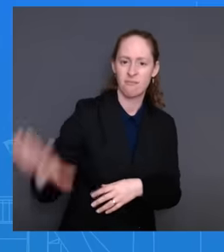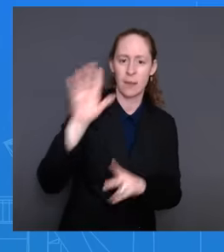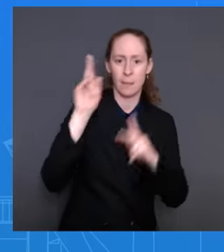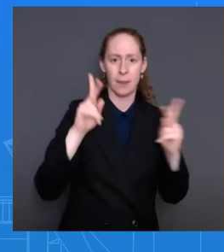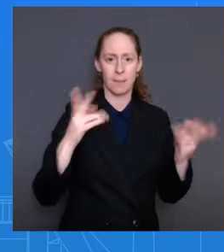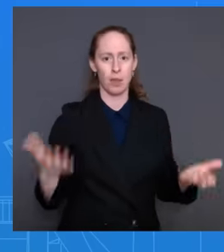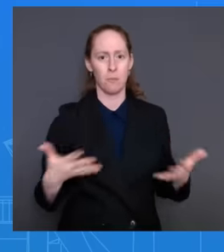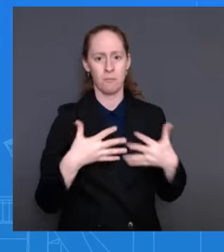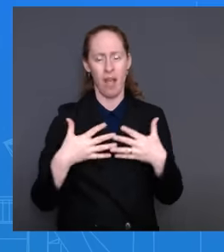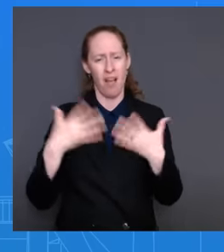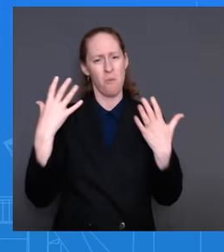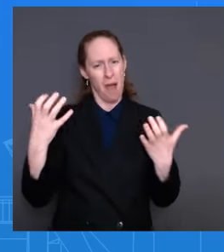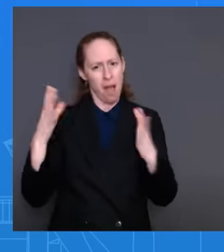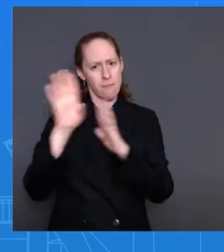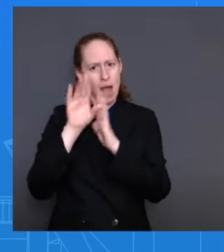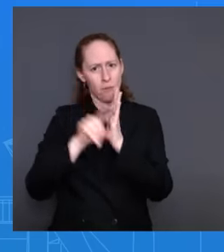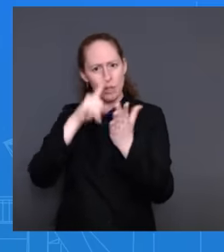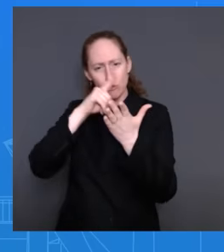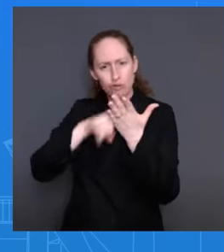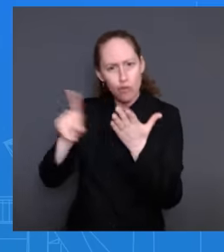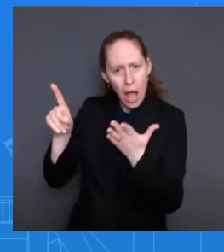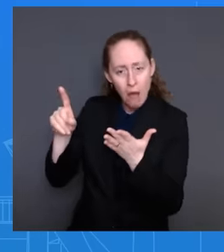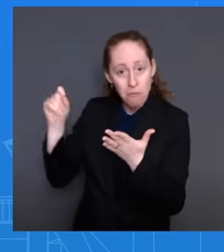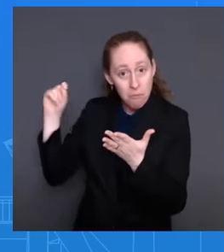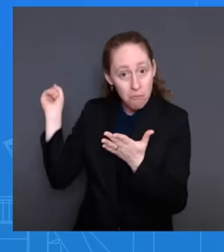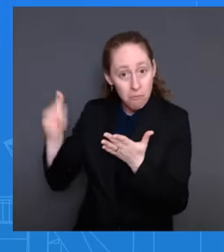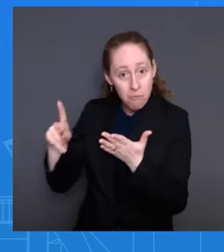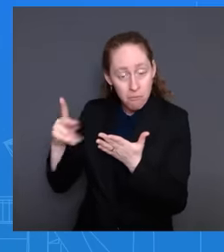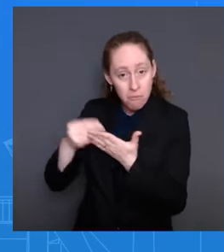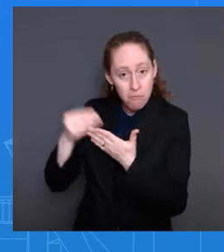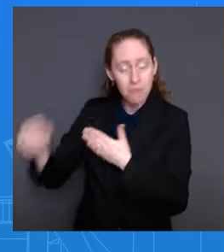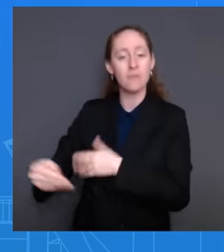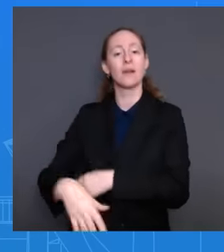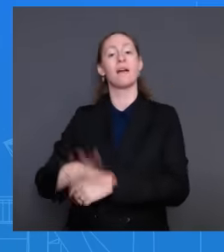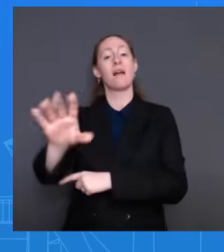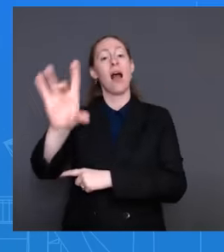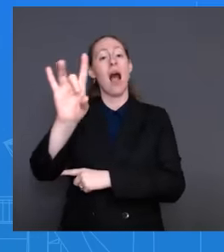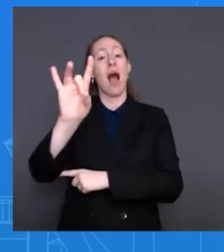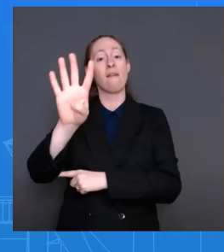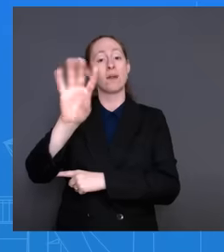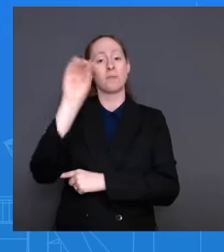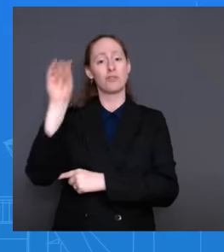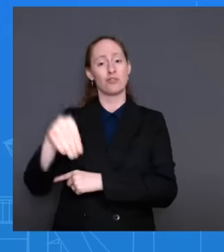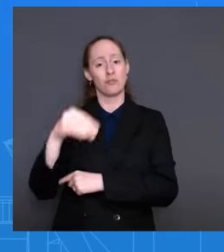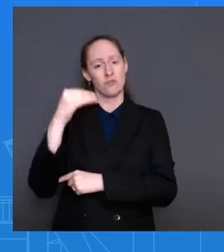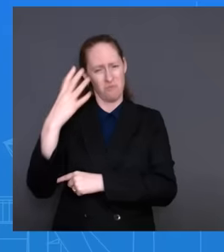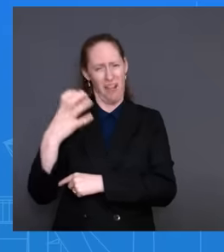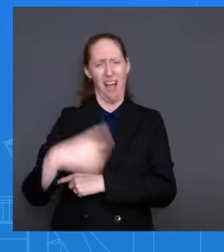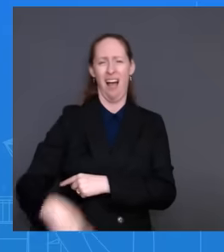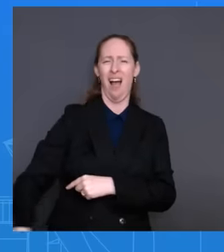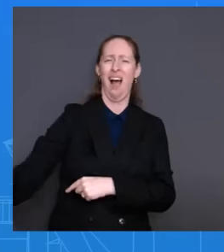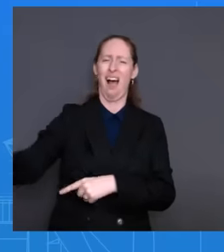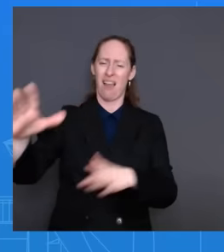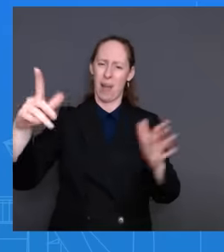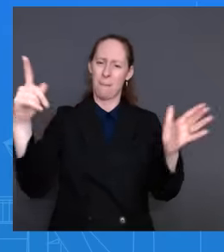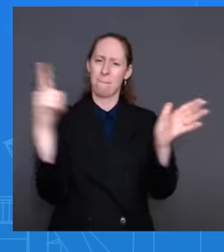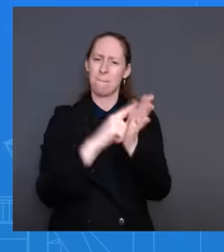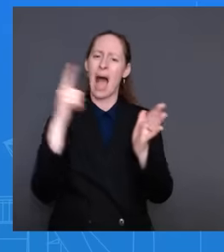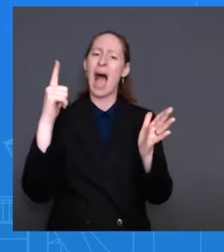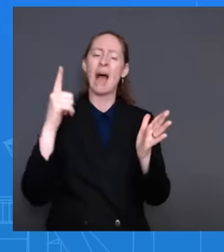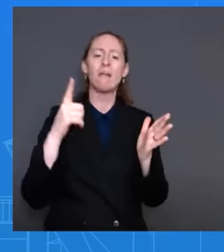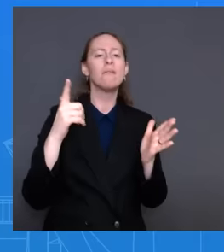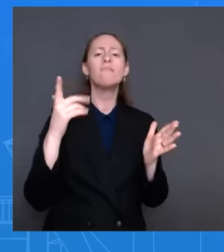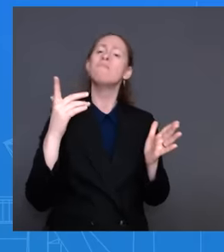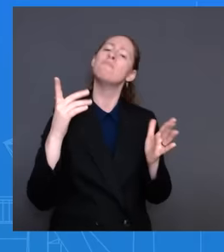about 84% support a ban on firearm sales to people reported as dangerous to law enforcement, just